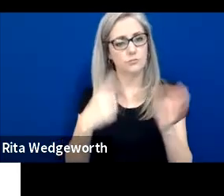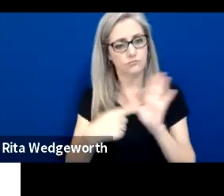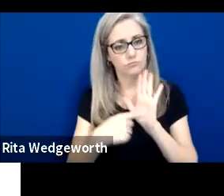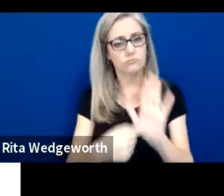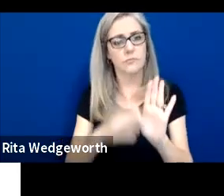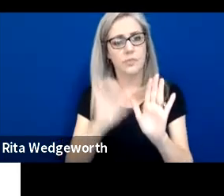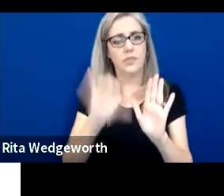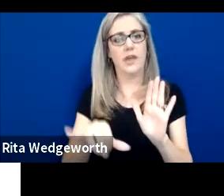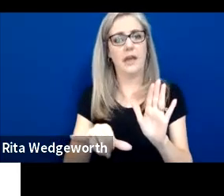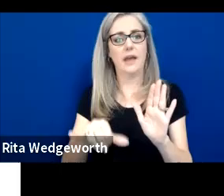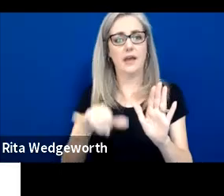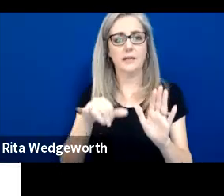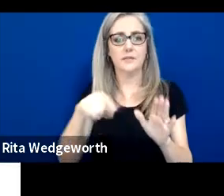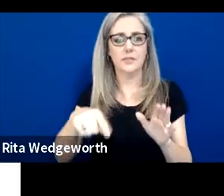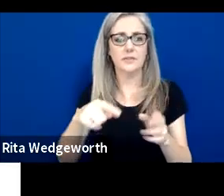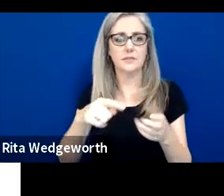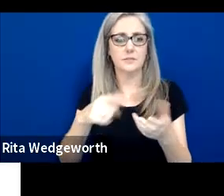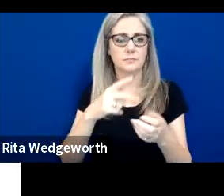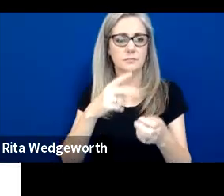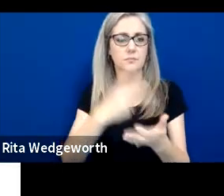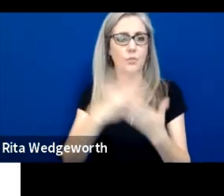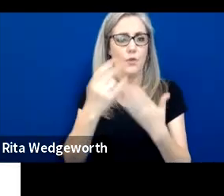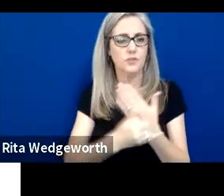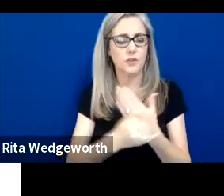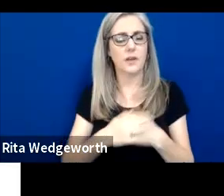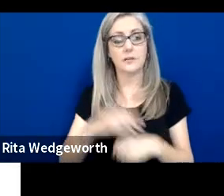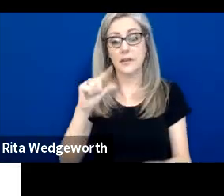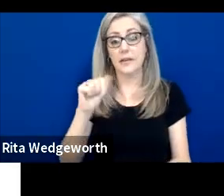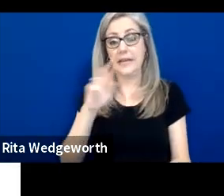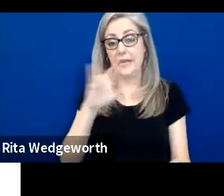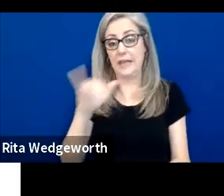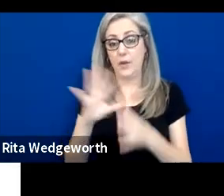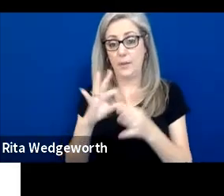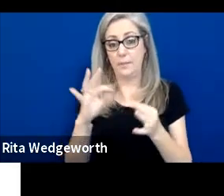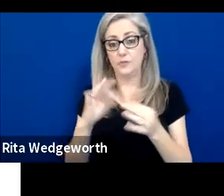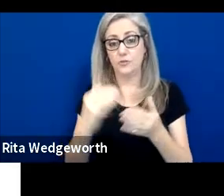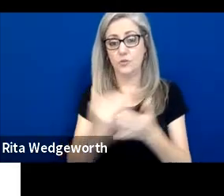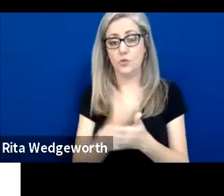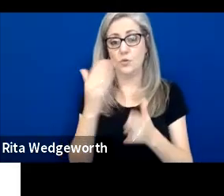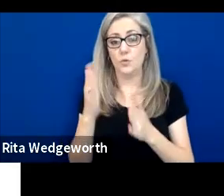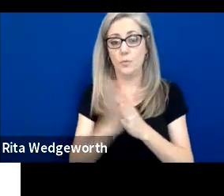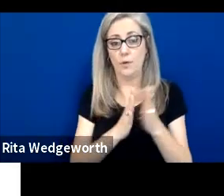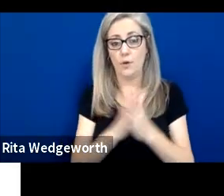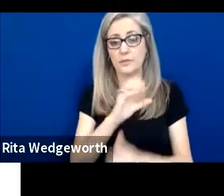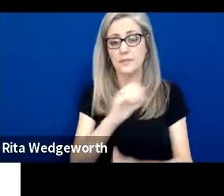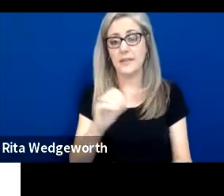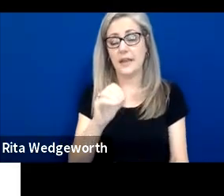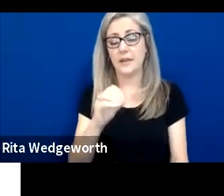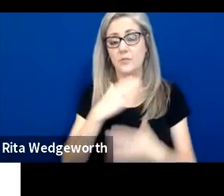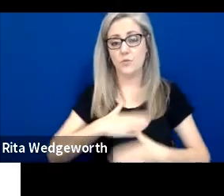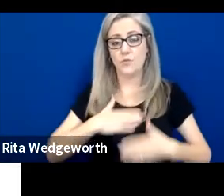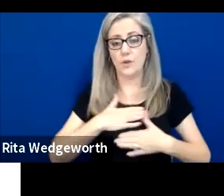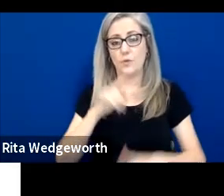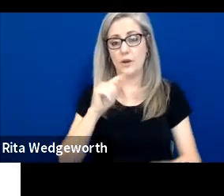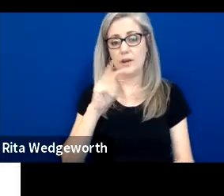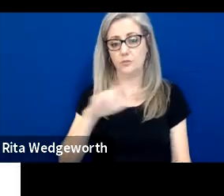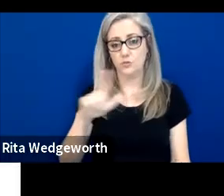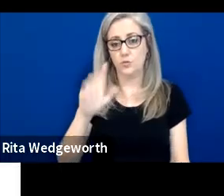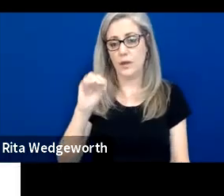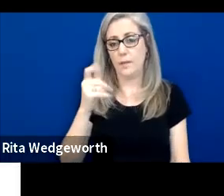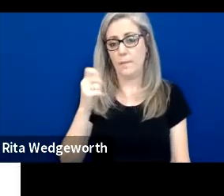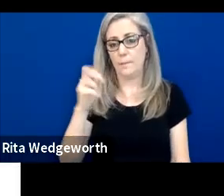this park project. As Gary mentioned, a new parks, recreation, and trails system master plan is